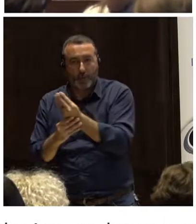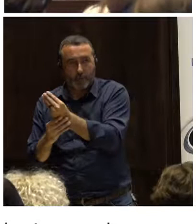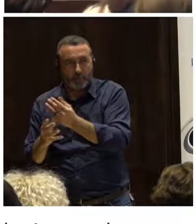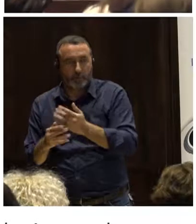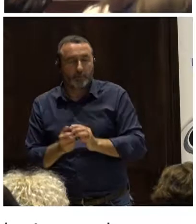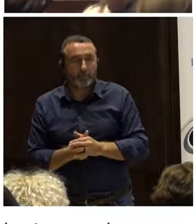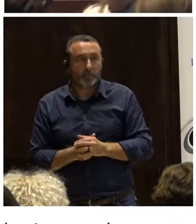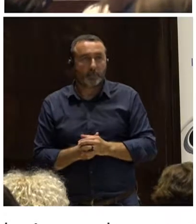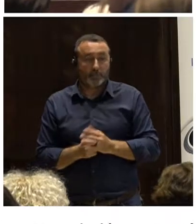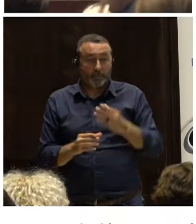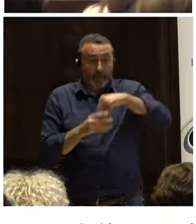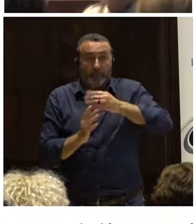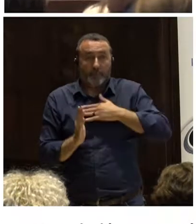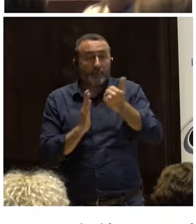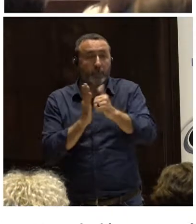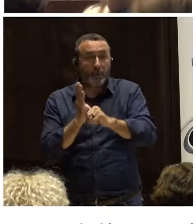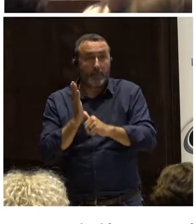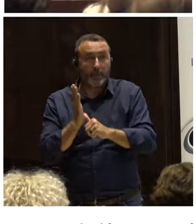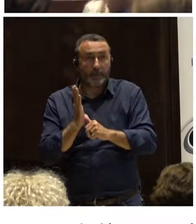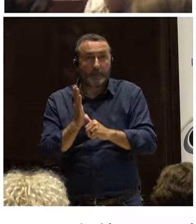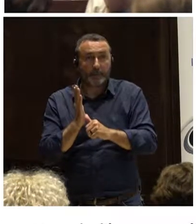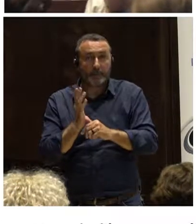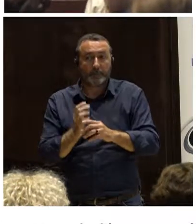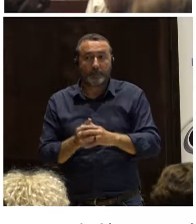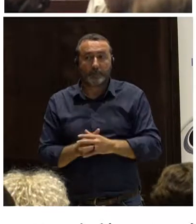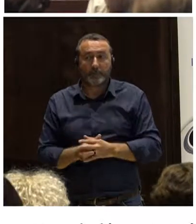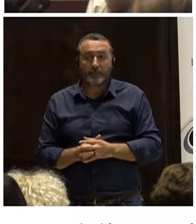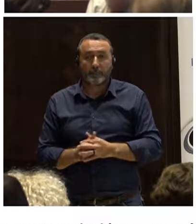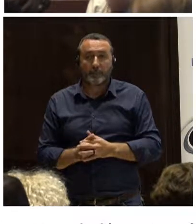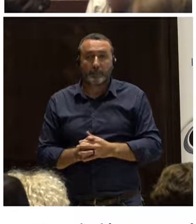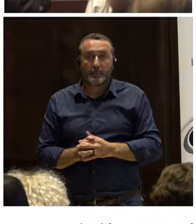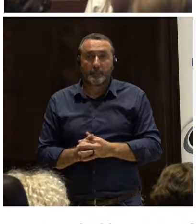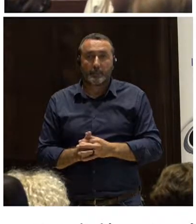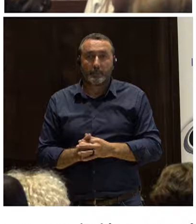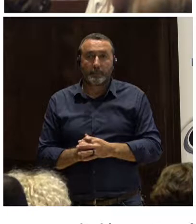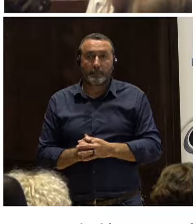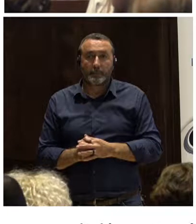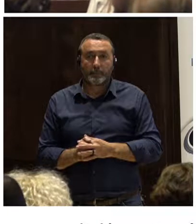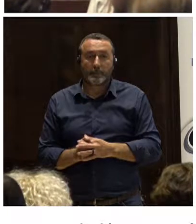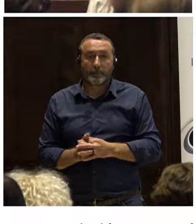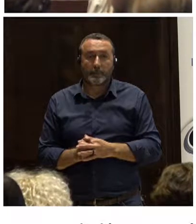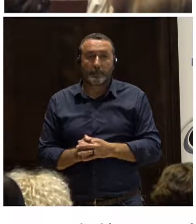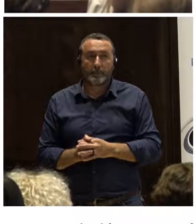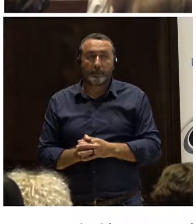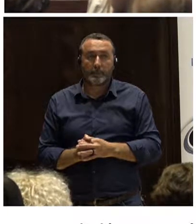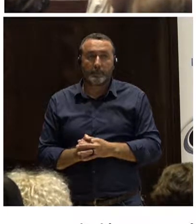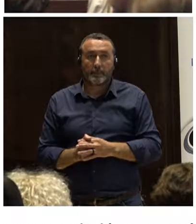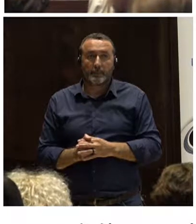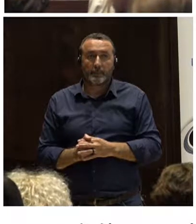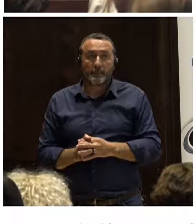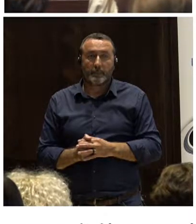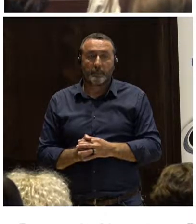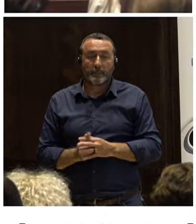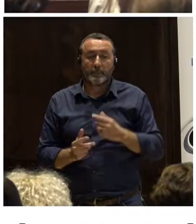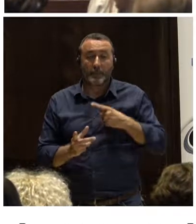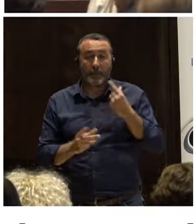I have, along this continuum, I do some work that's what can impact people now, because